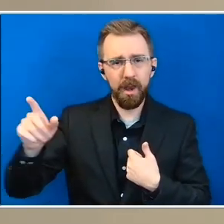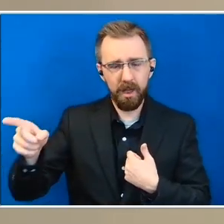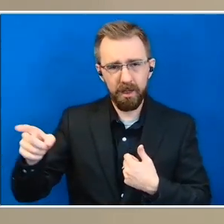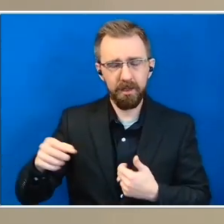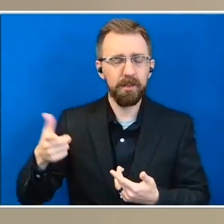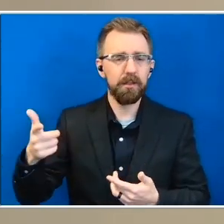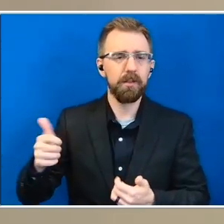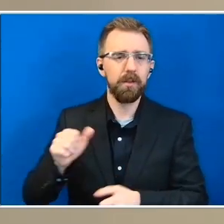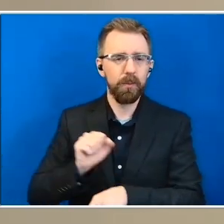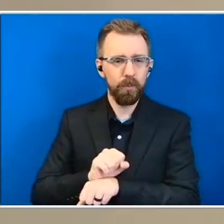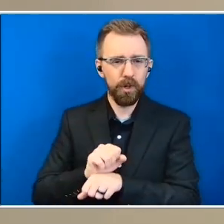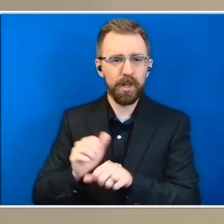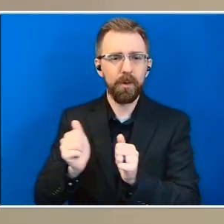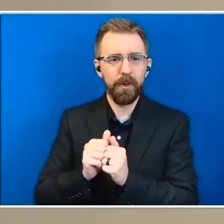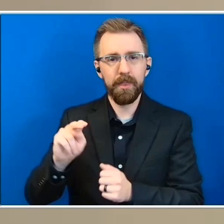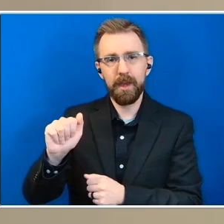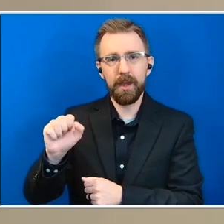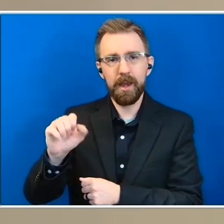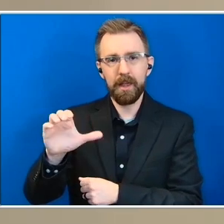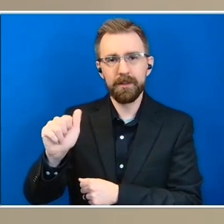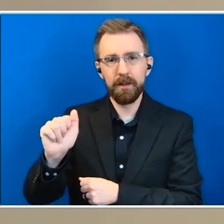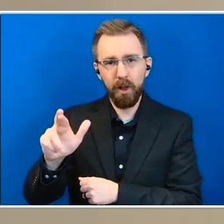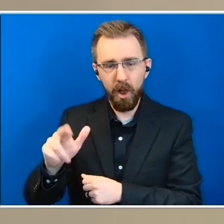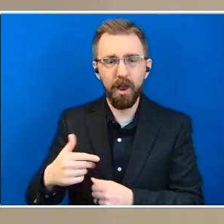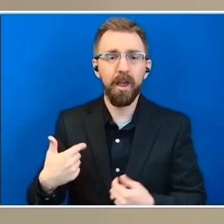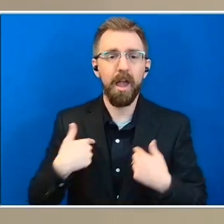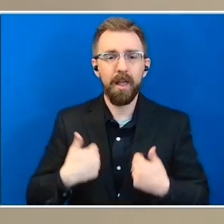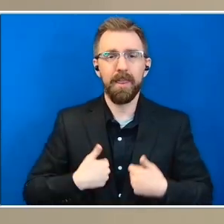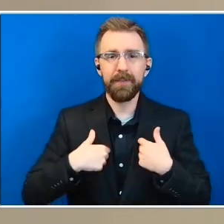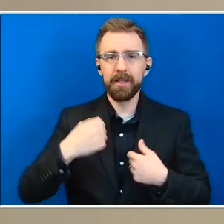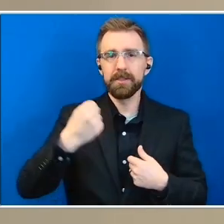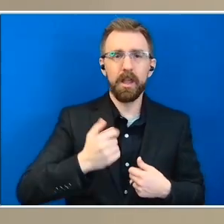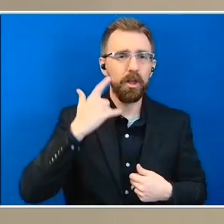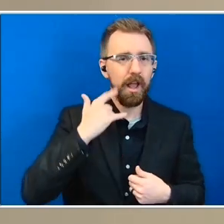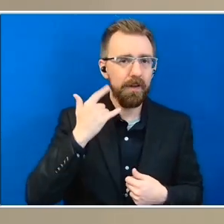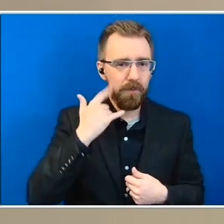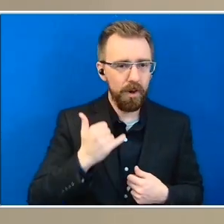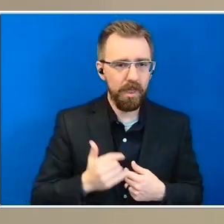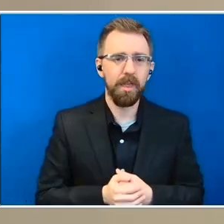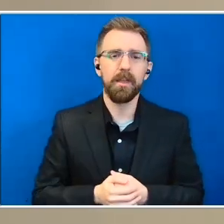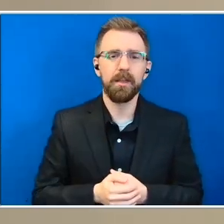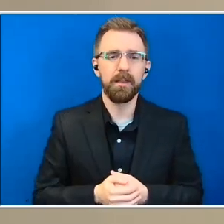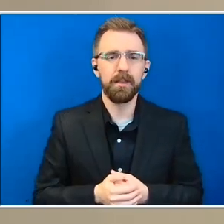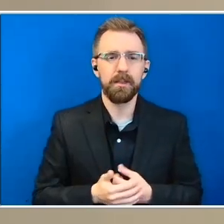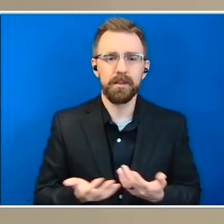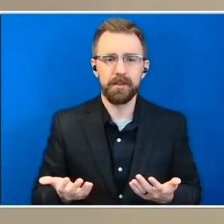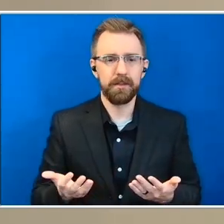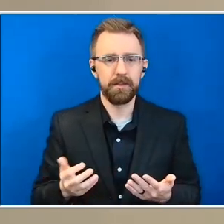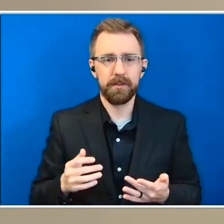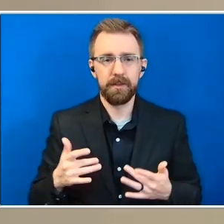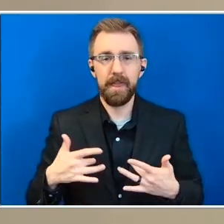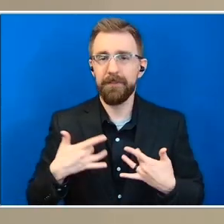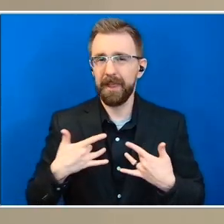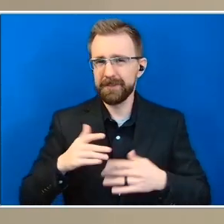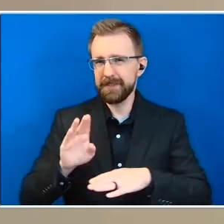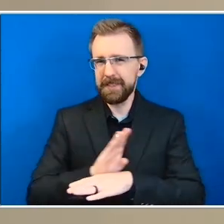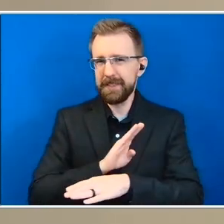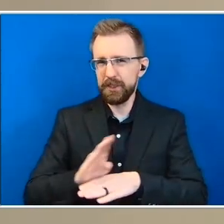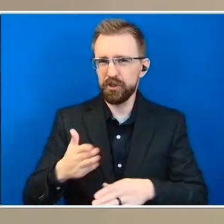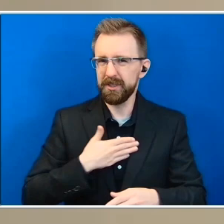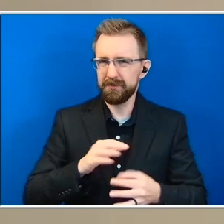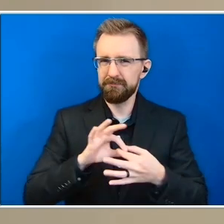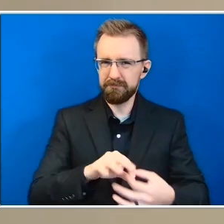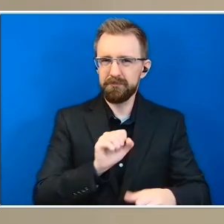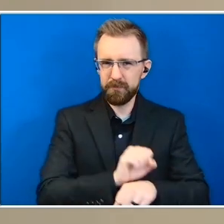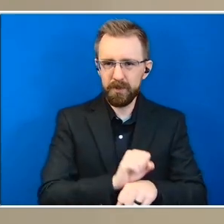with NASCAR. I was living in Southern California in the events industry. And we were